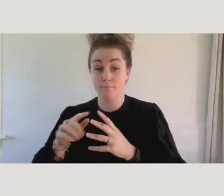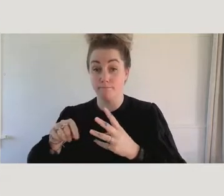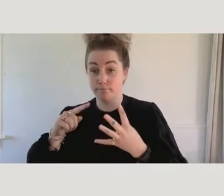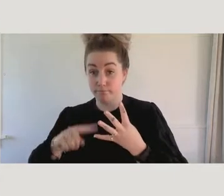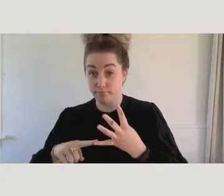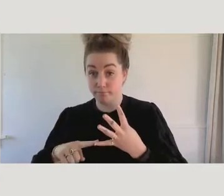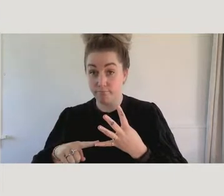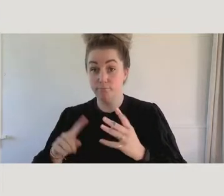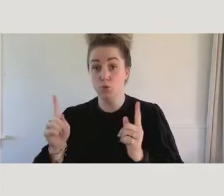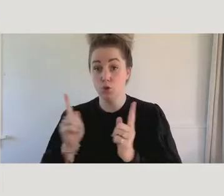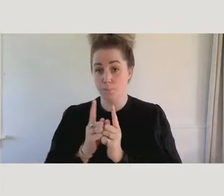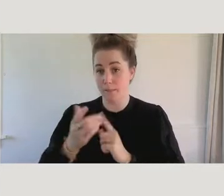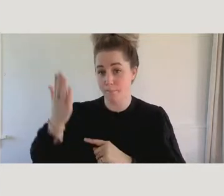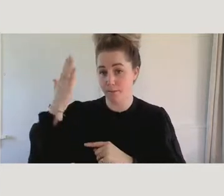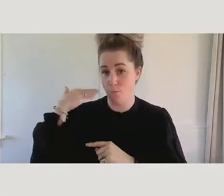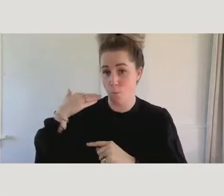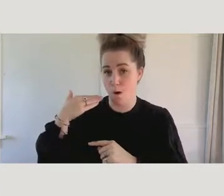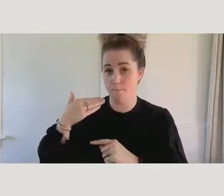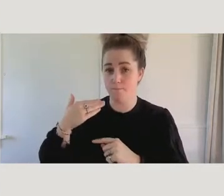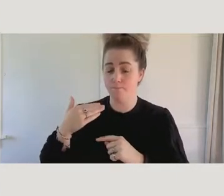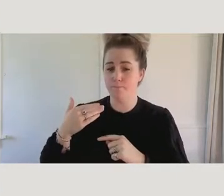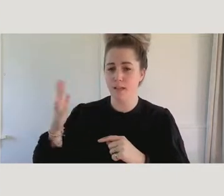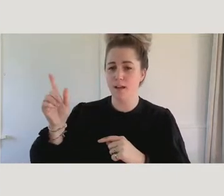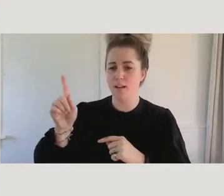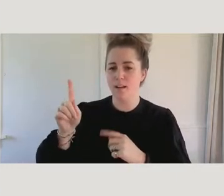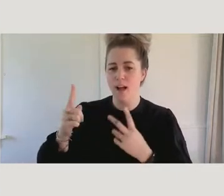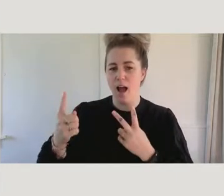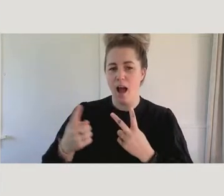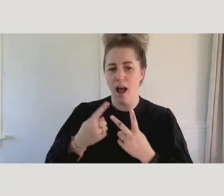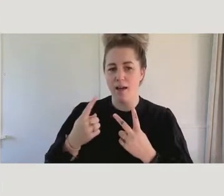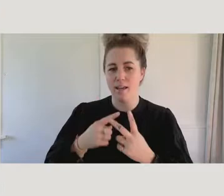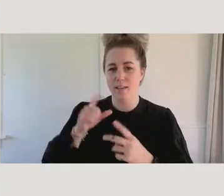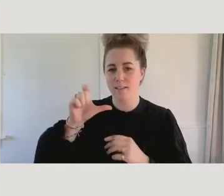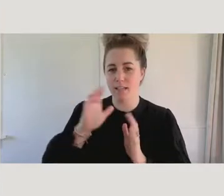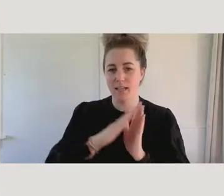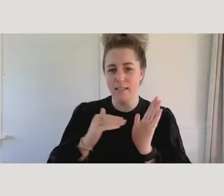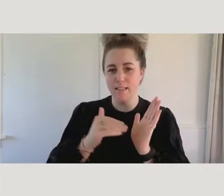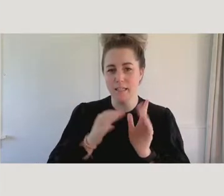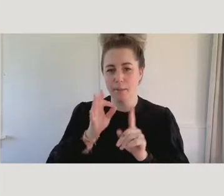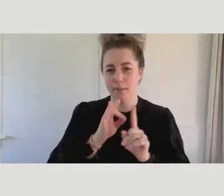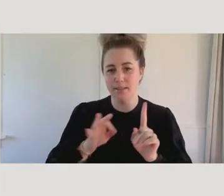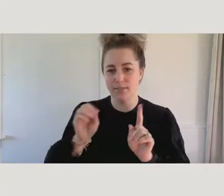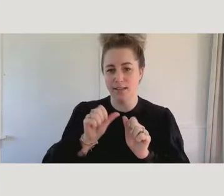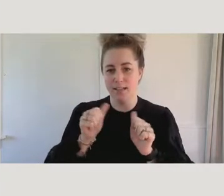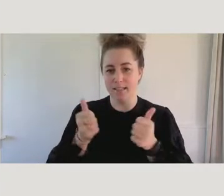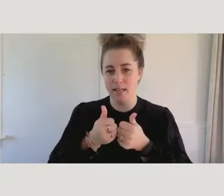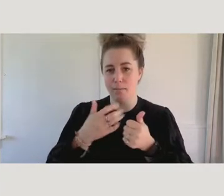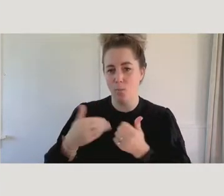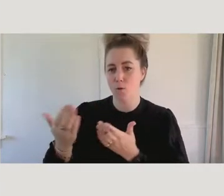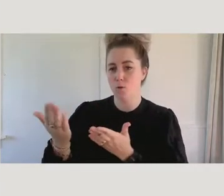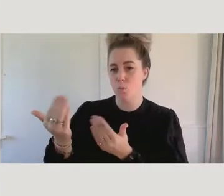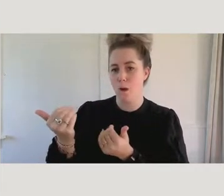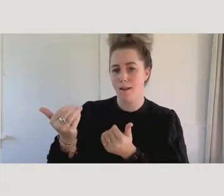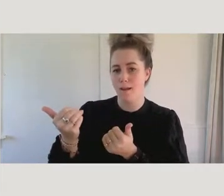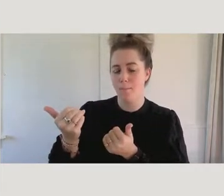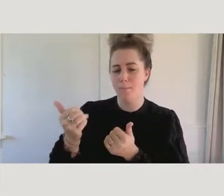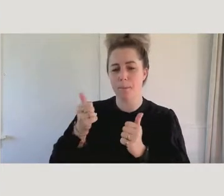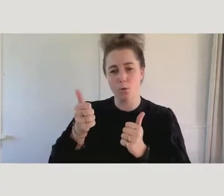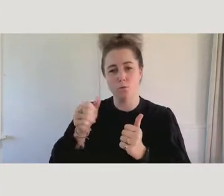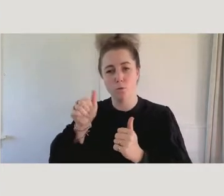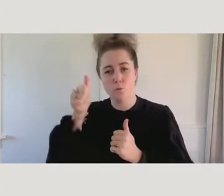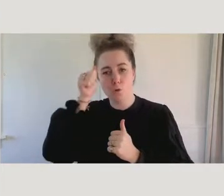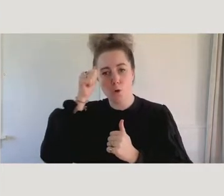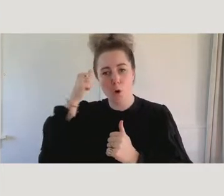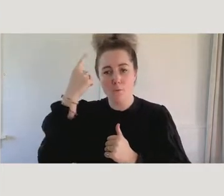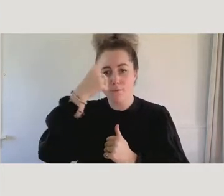Council and then I want to invite up the rest of the cnz Pacifica team I know you know many of them but it's good to put names to faces